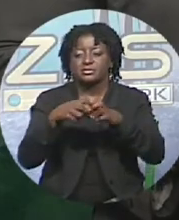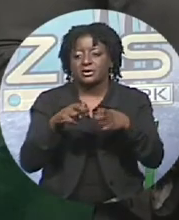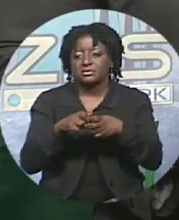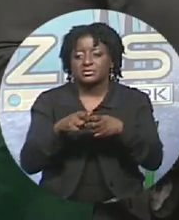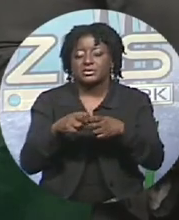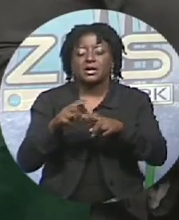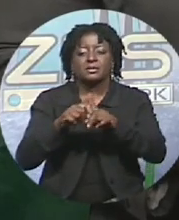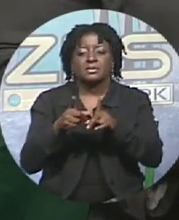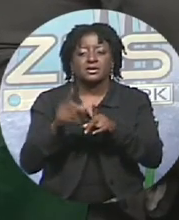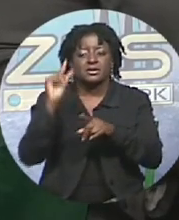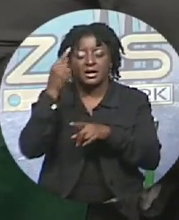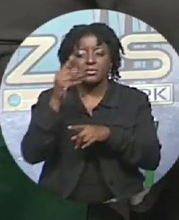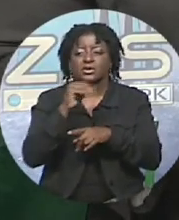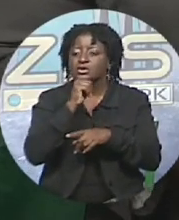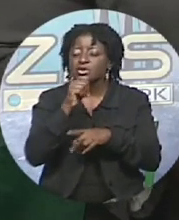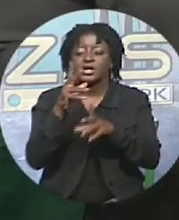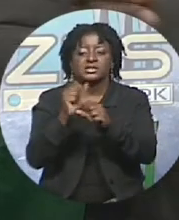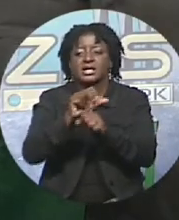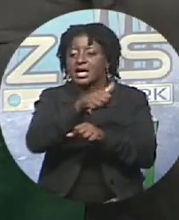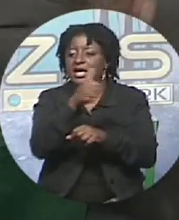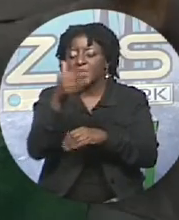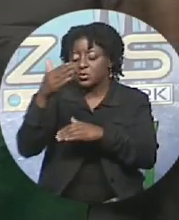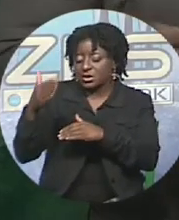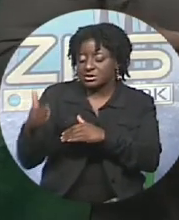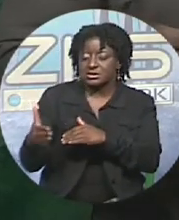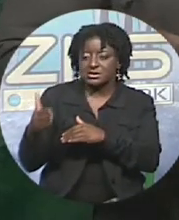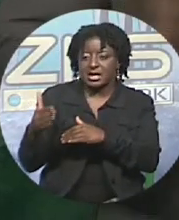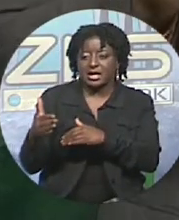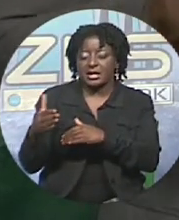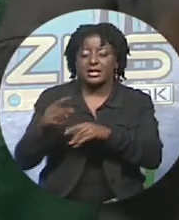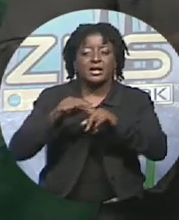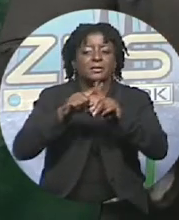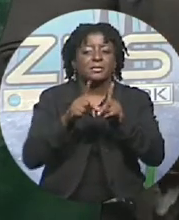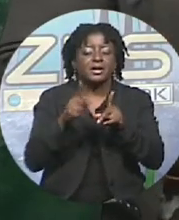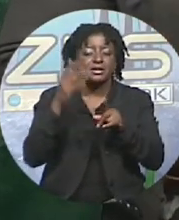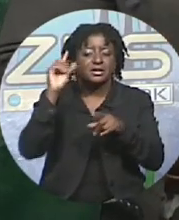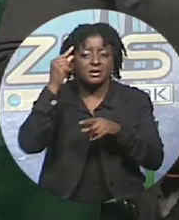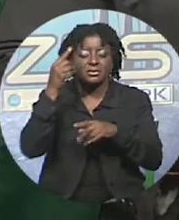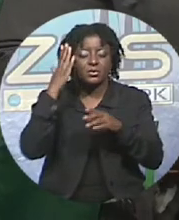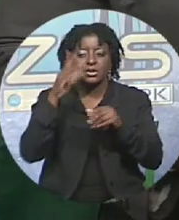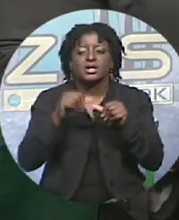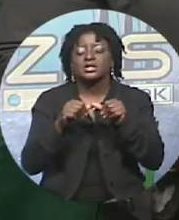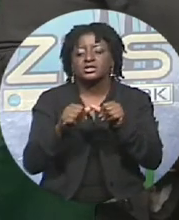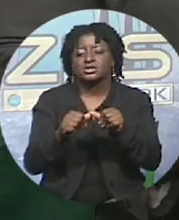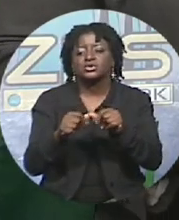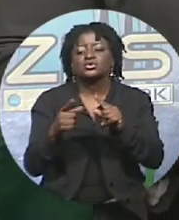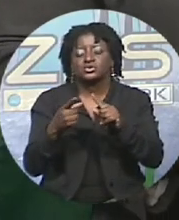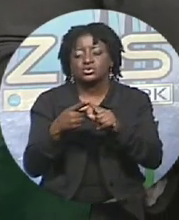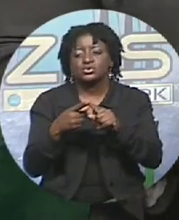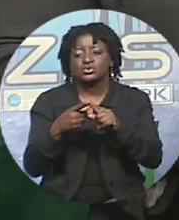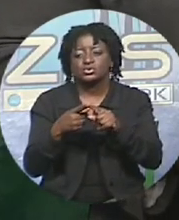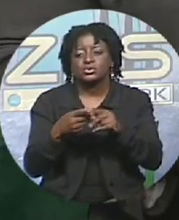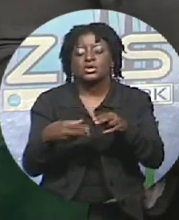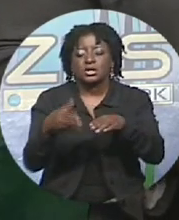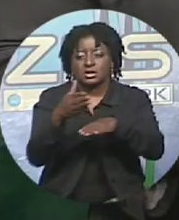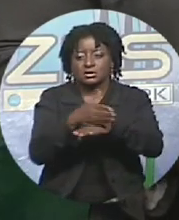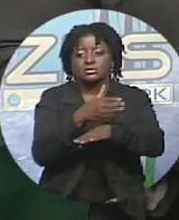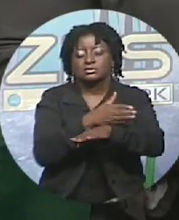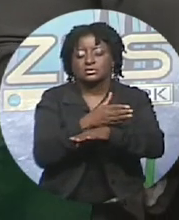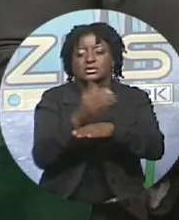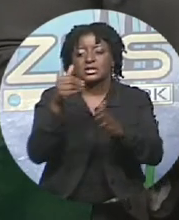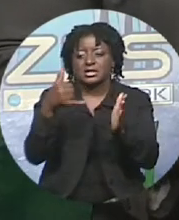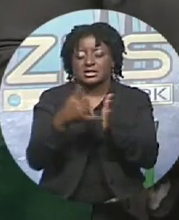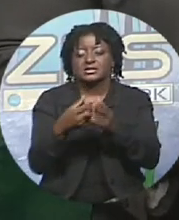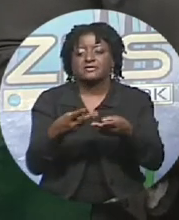be taking anyone's side. Instead, the government will at all times continue to optimize its value as a mediator between the